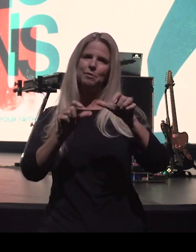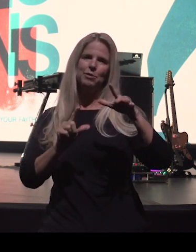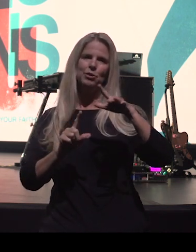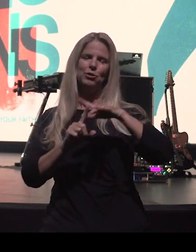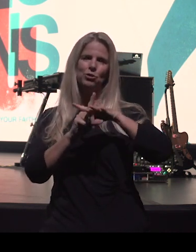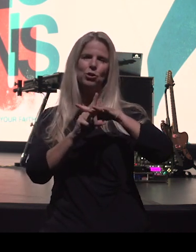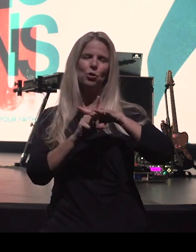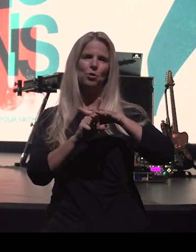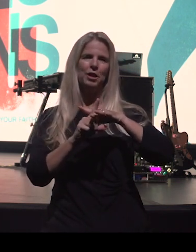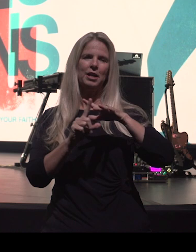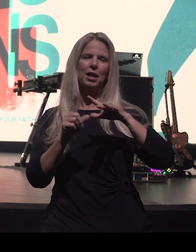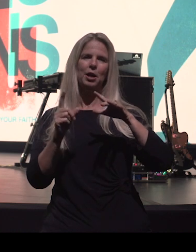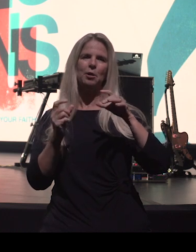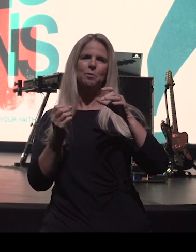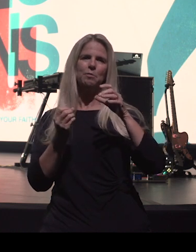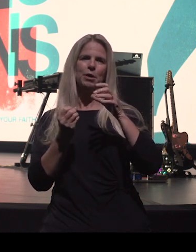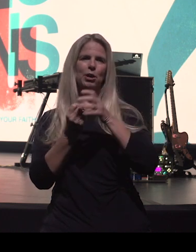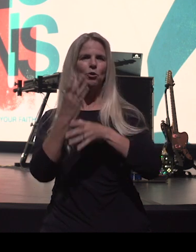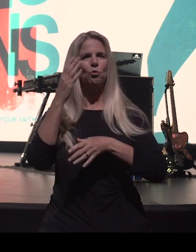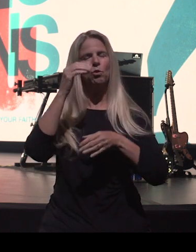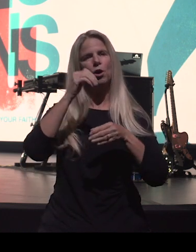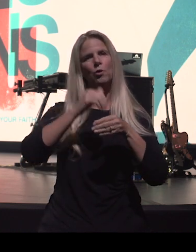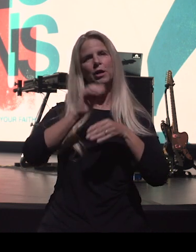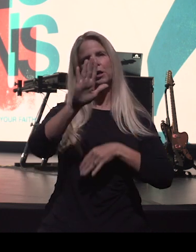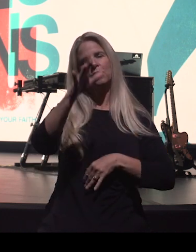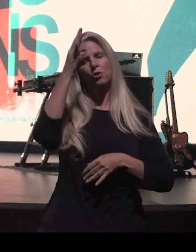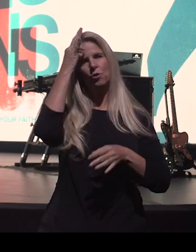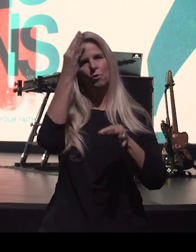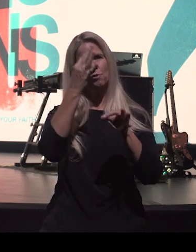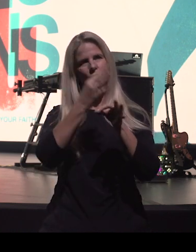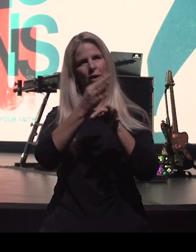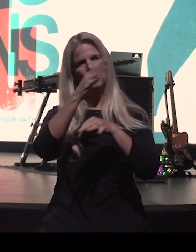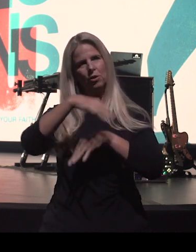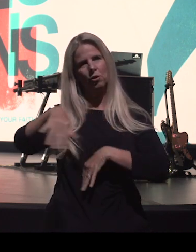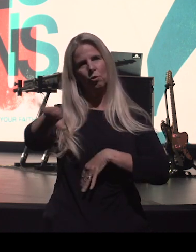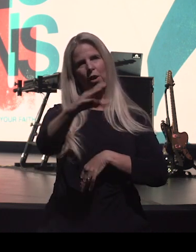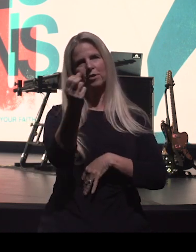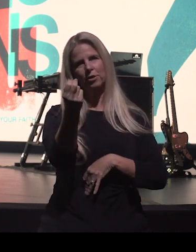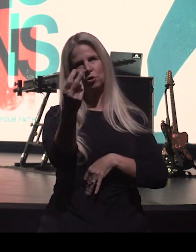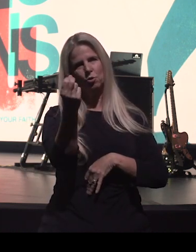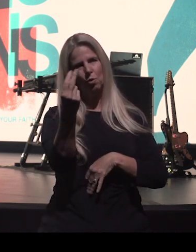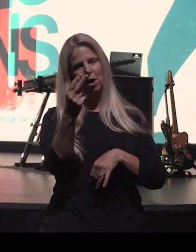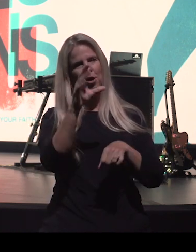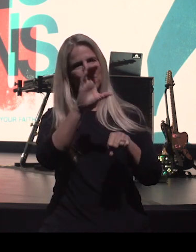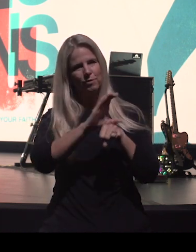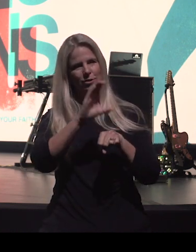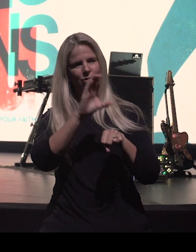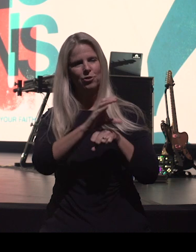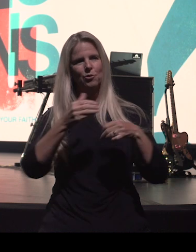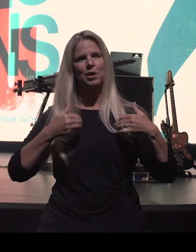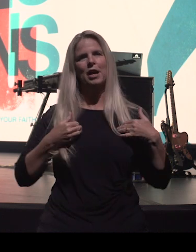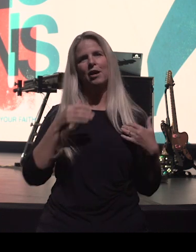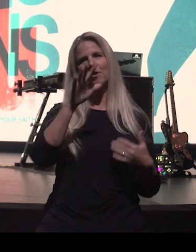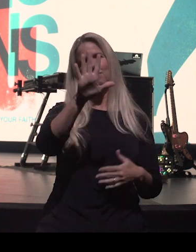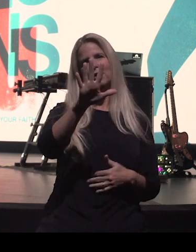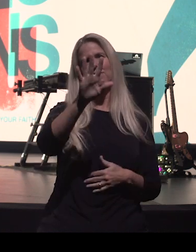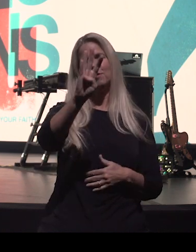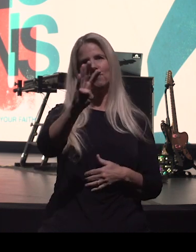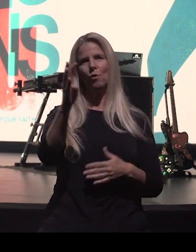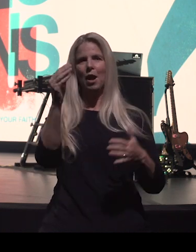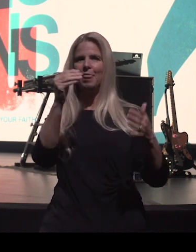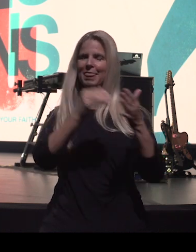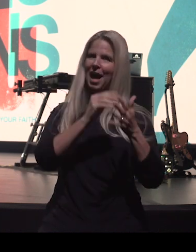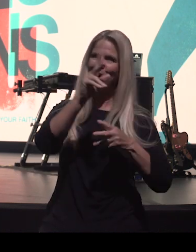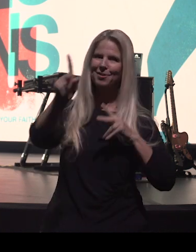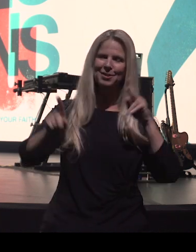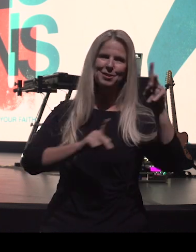your faith. You need to know that across all 12 of our campuses, we had just over 54,000 people attend an